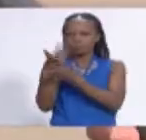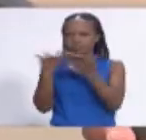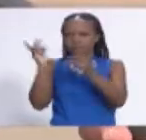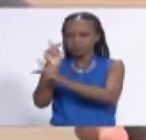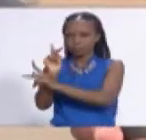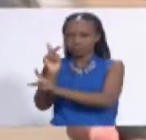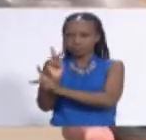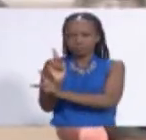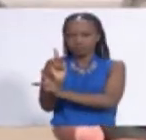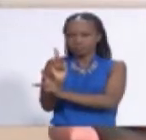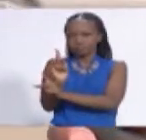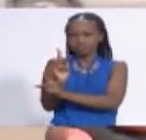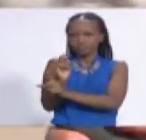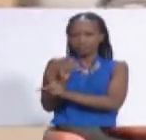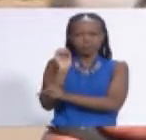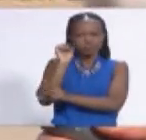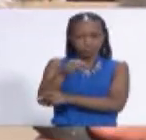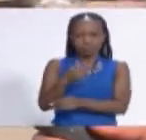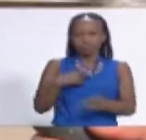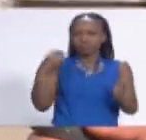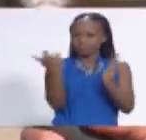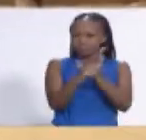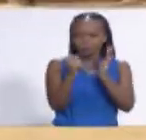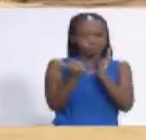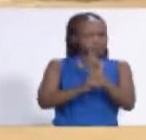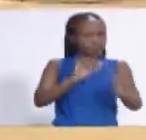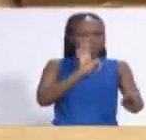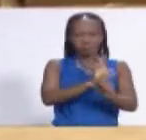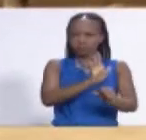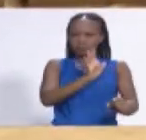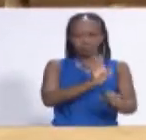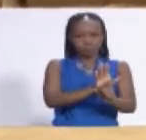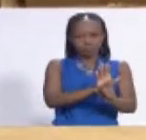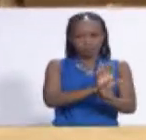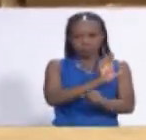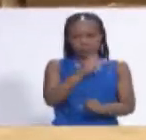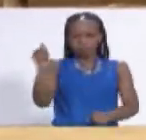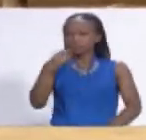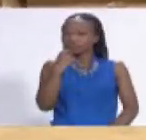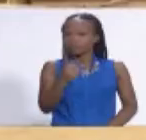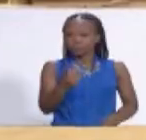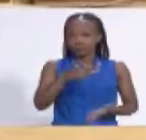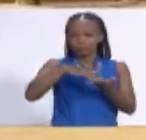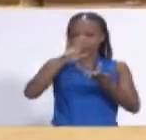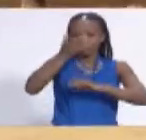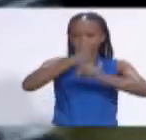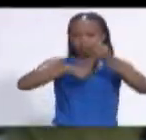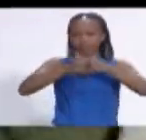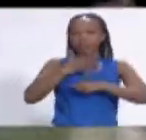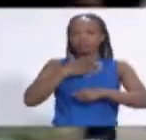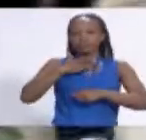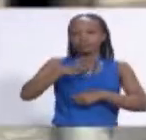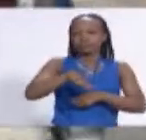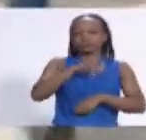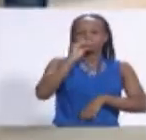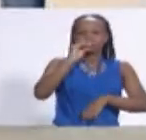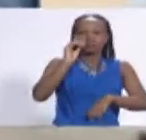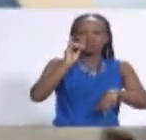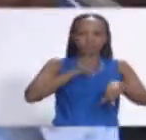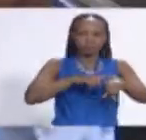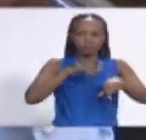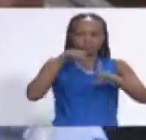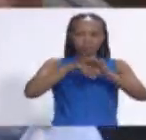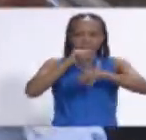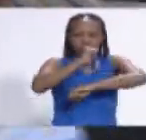Inaweza kuwa na madhara makubwa sana hapa kwetu. With others saying more action need to be taken, especially in